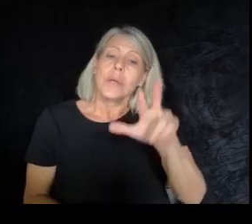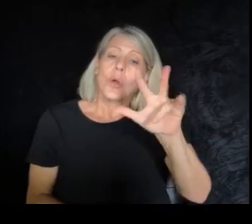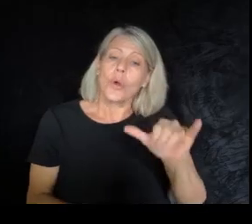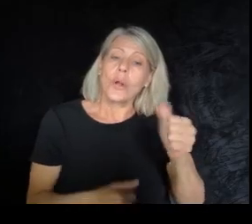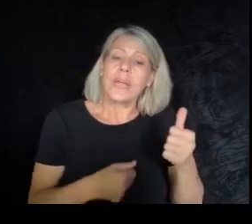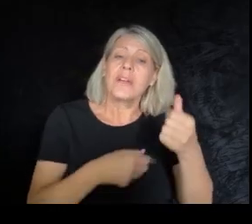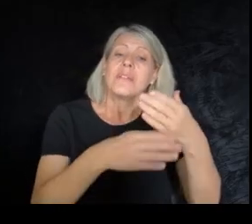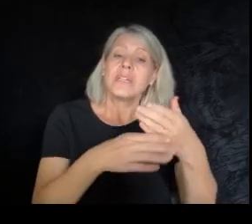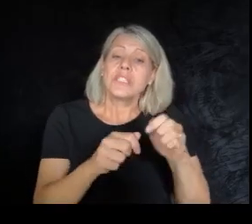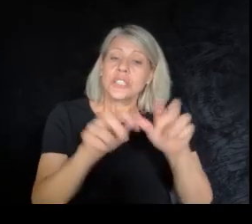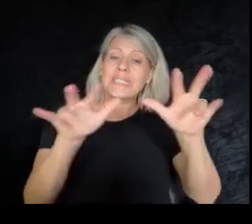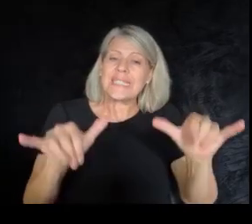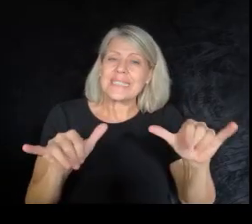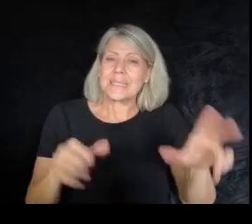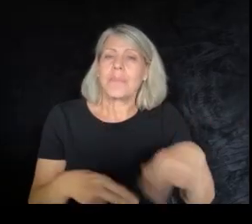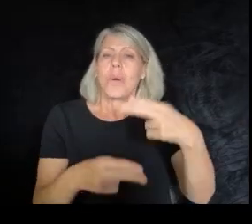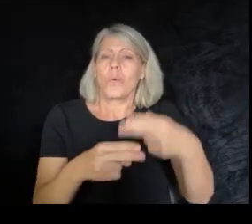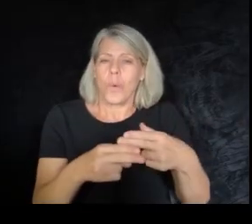Intervention System,